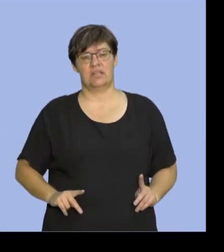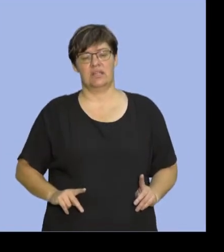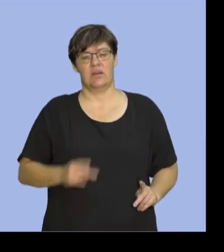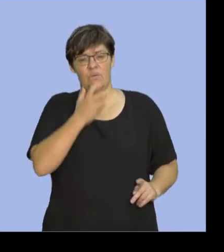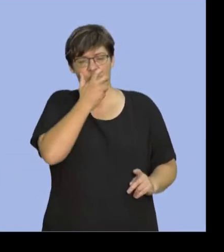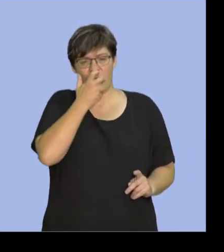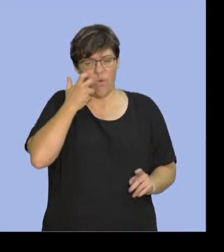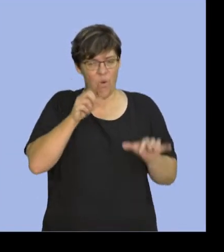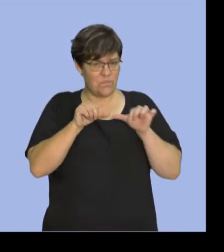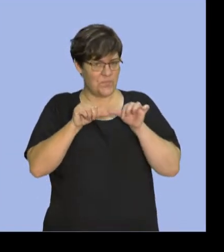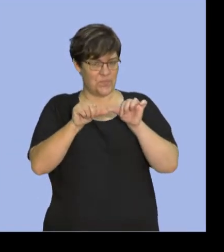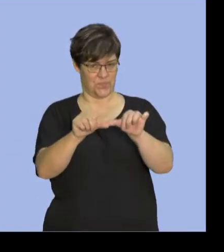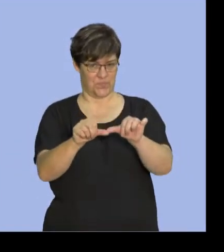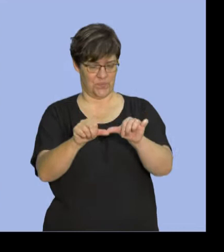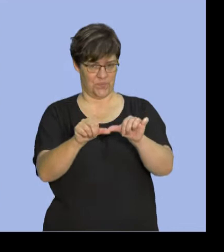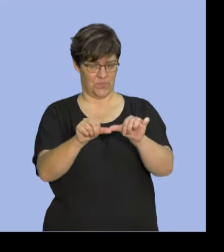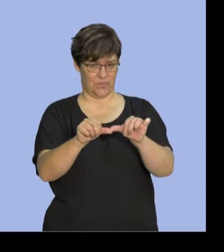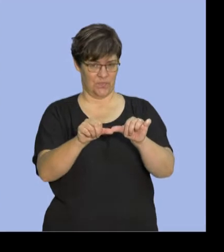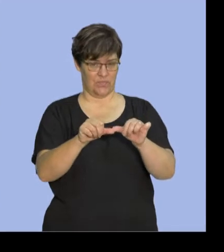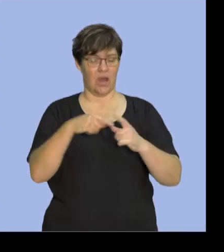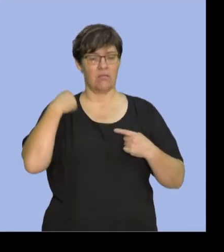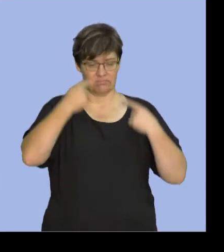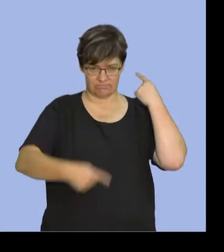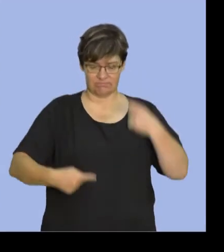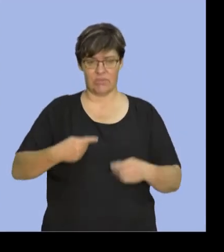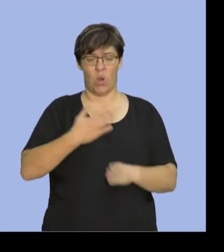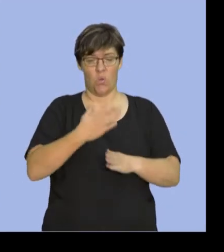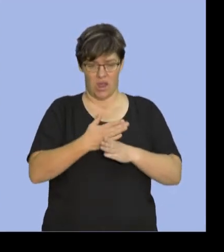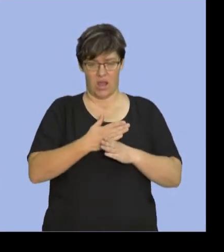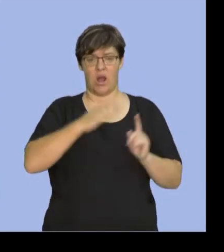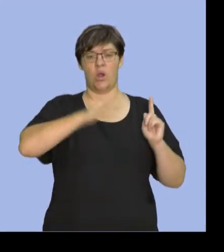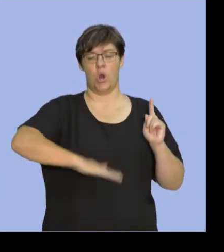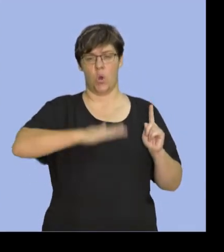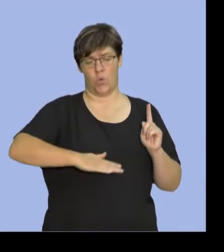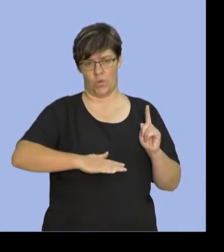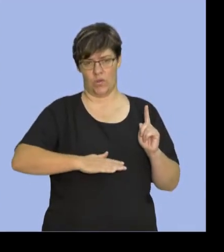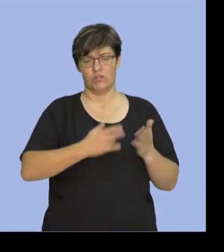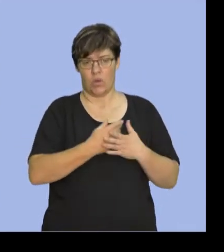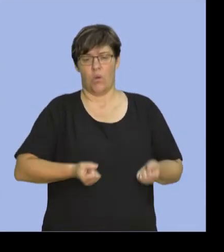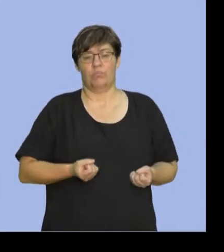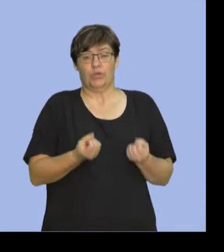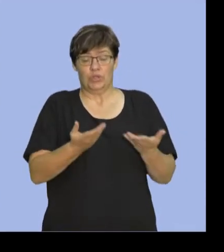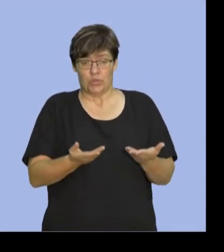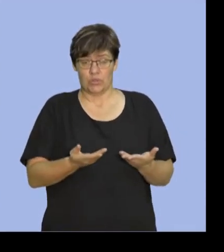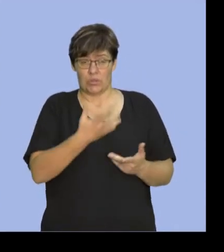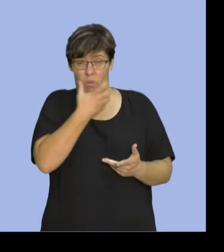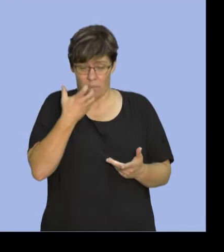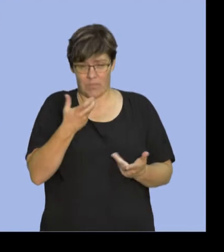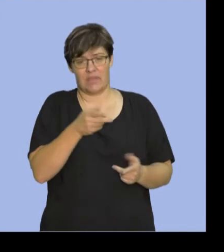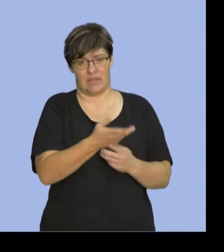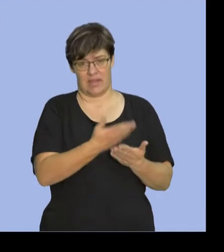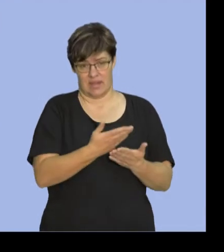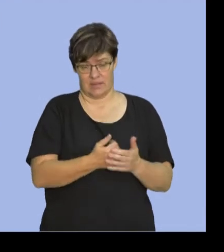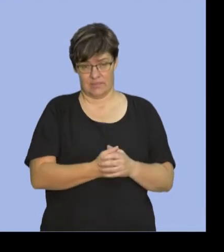warm, and they keep their metabolic rates low in terms of the ability to produce heat. Examples of